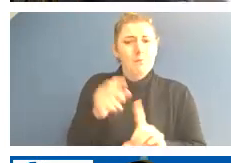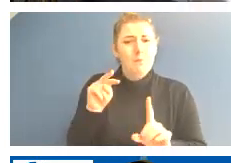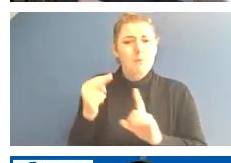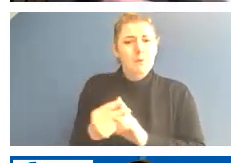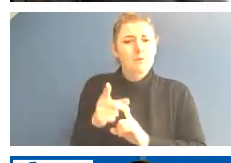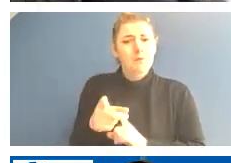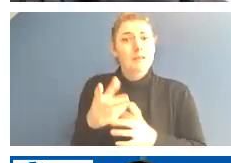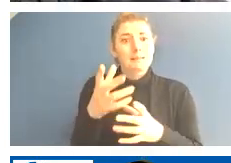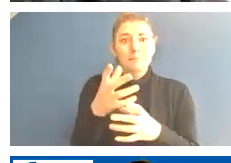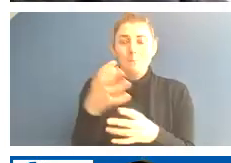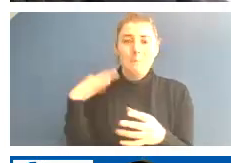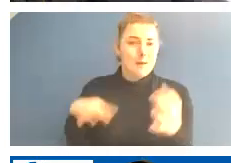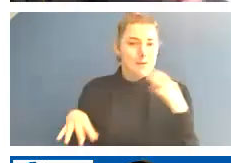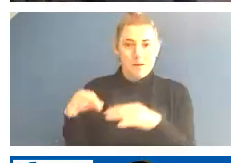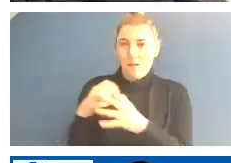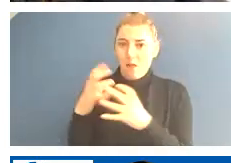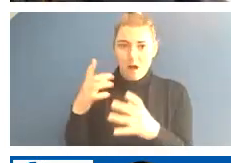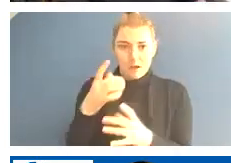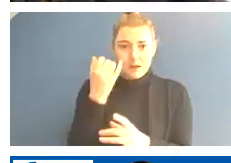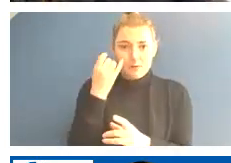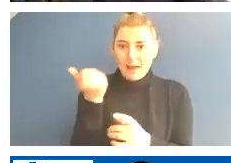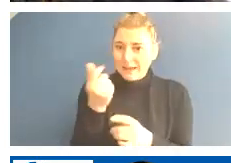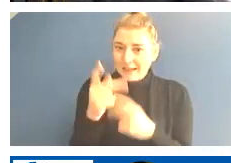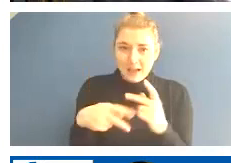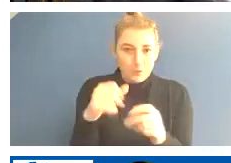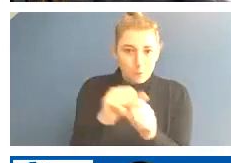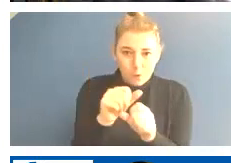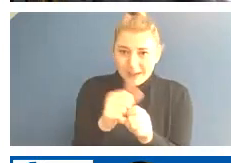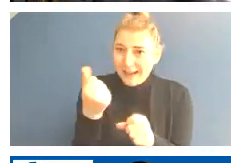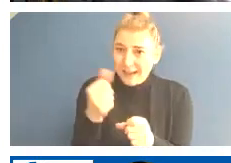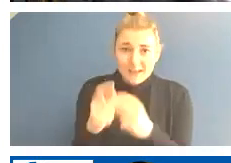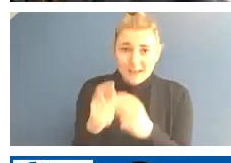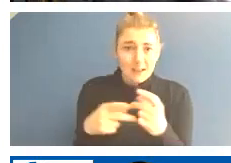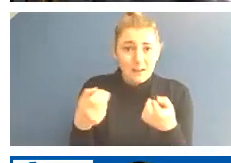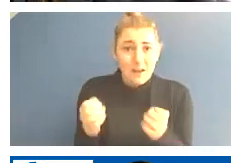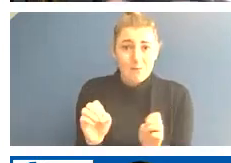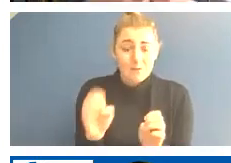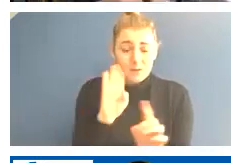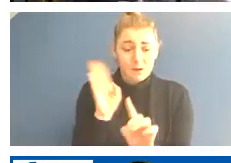bang for your buck for any sort of work and efforts that go into these areas.